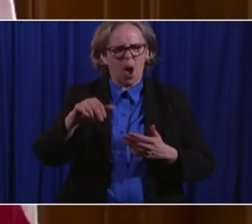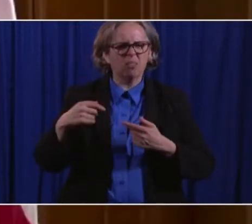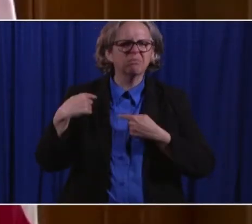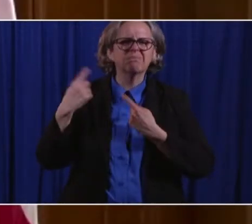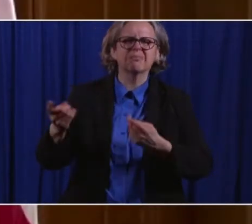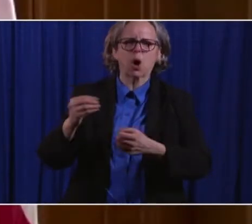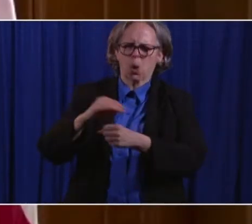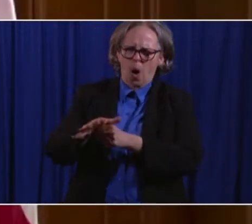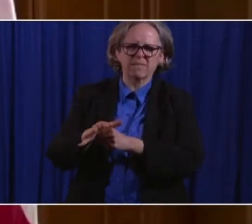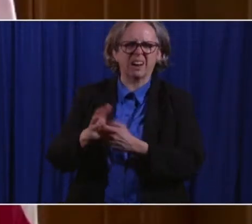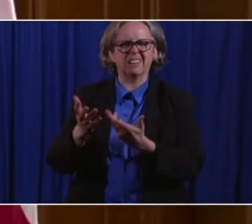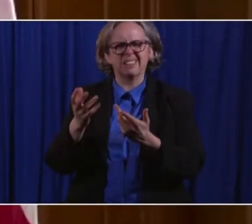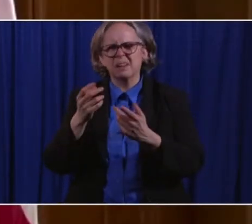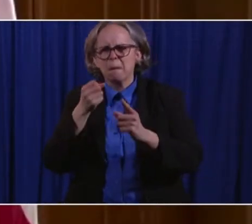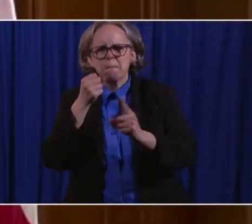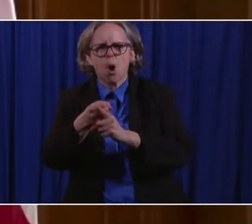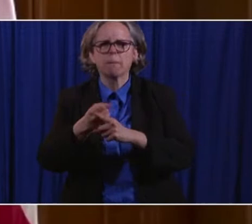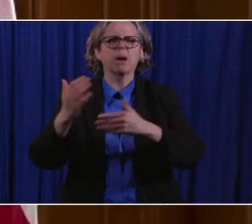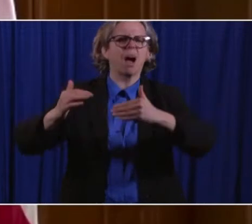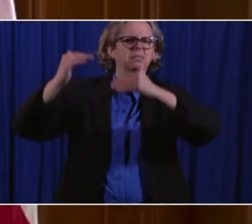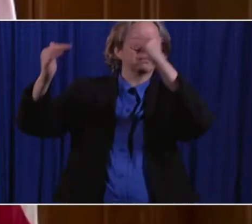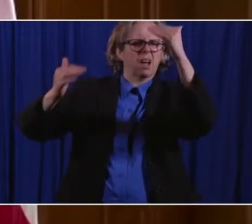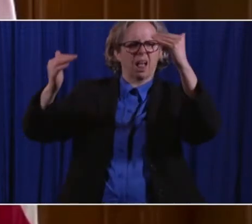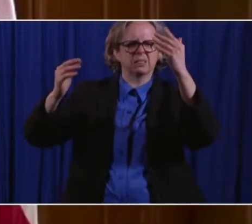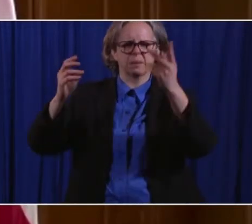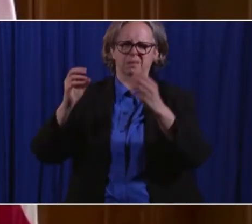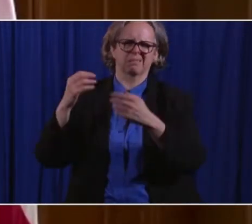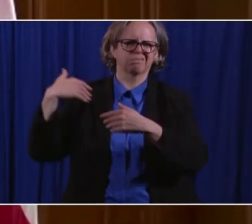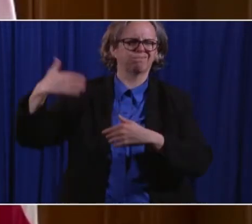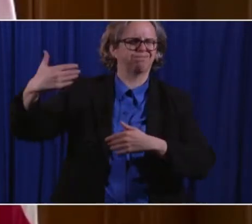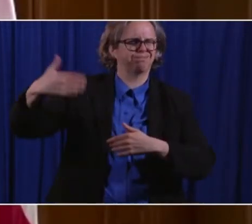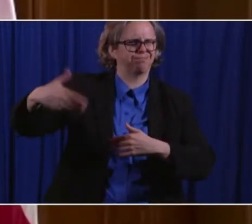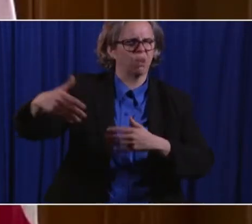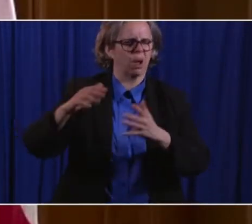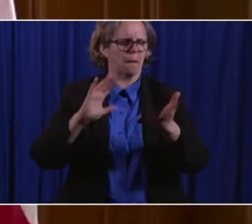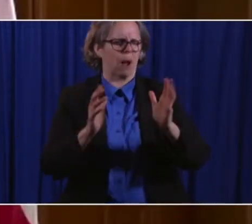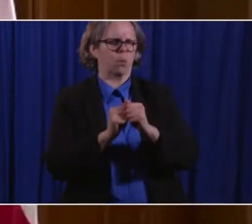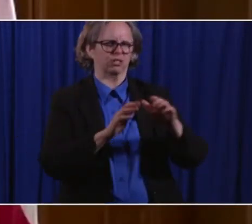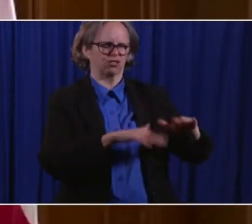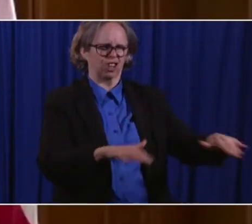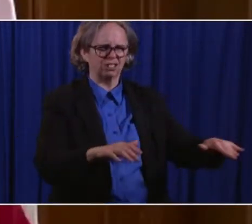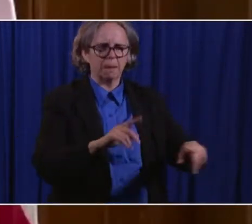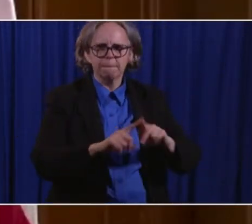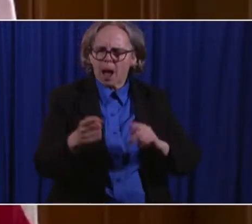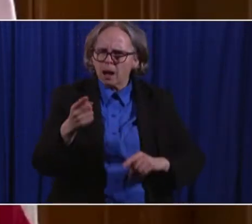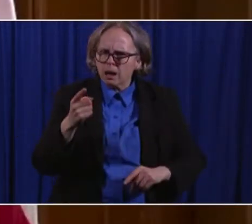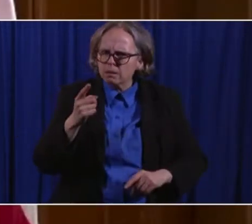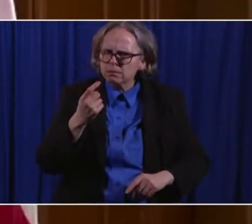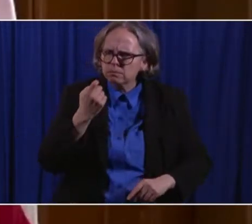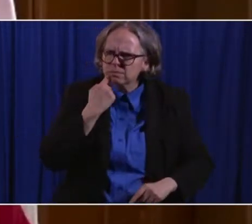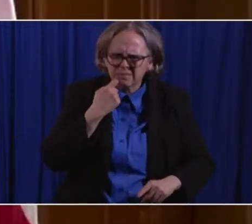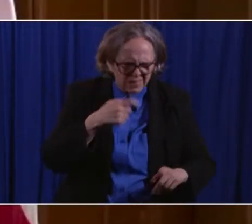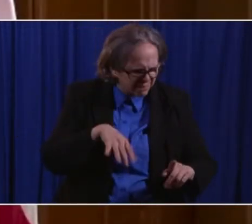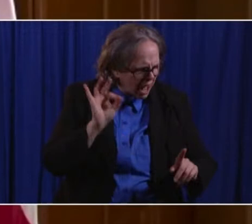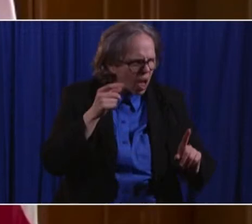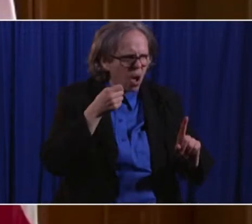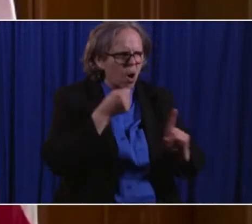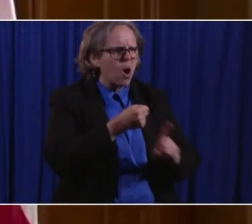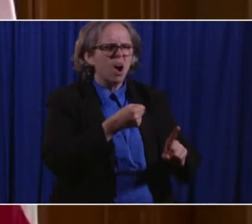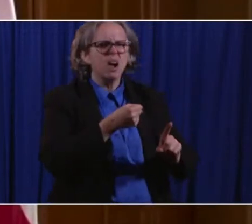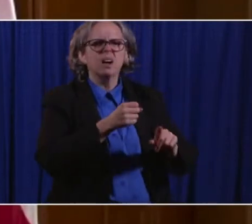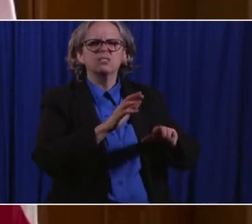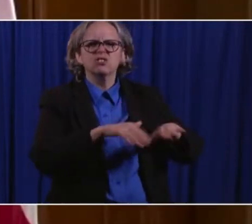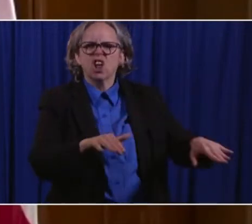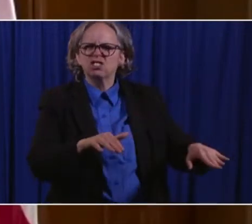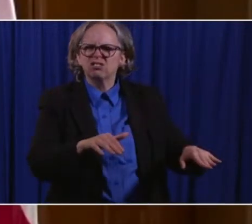COVID. In some rare cases, they can develop what is called multi-system inflammatory syndrome. They can have serious